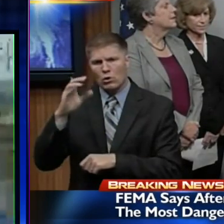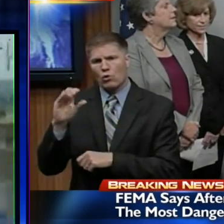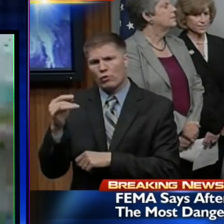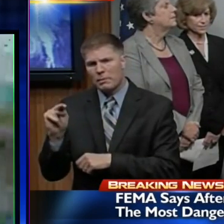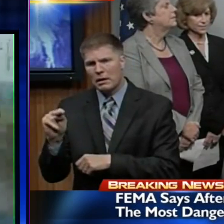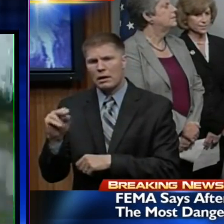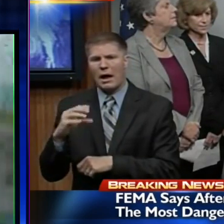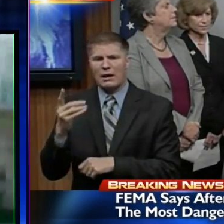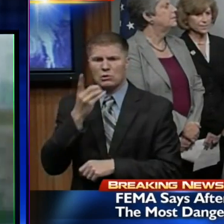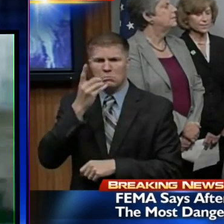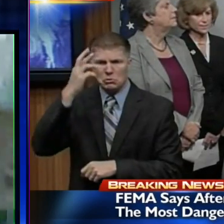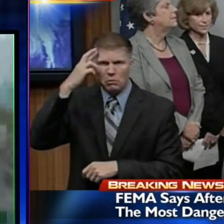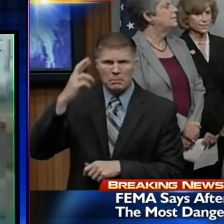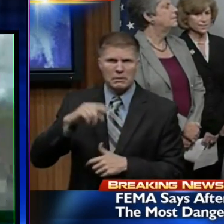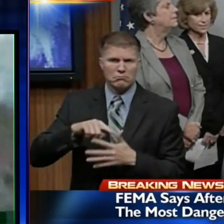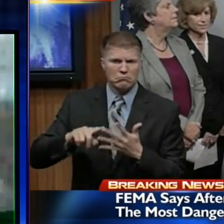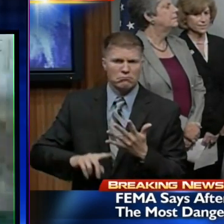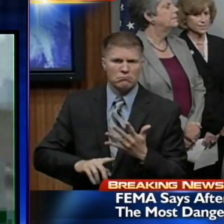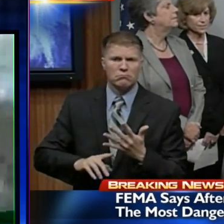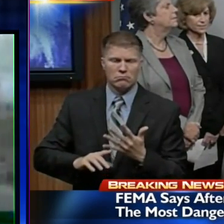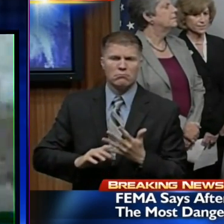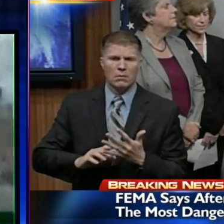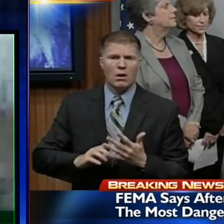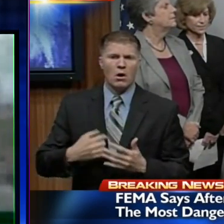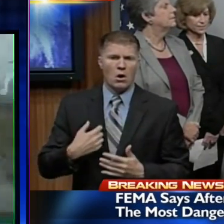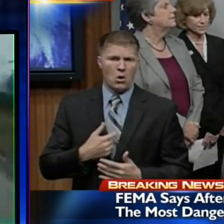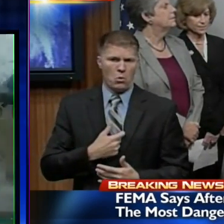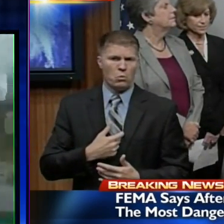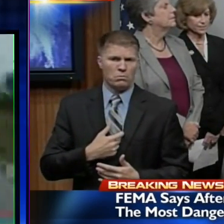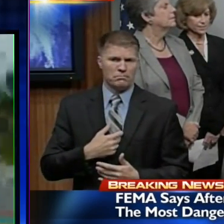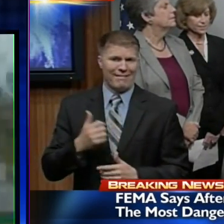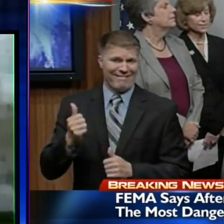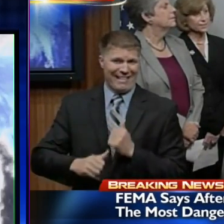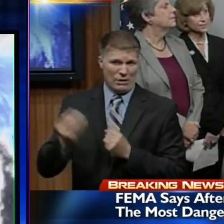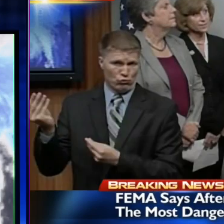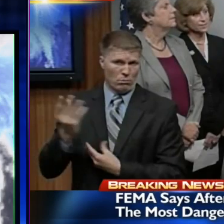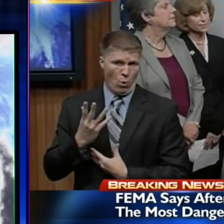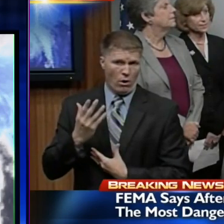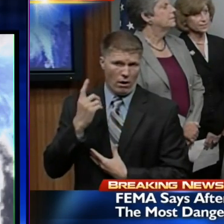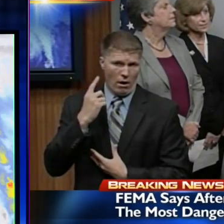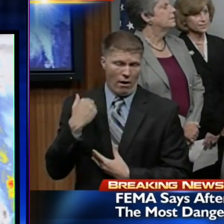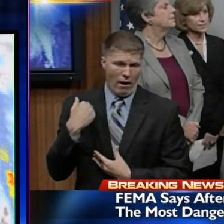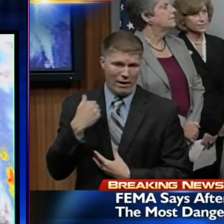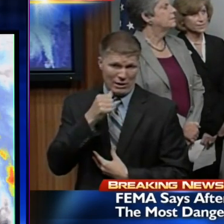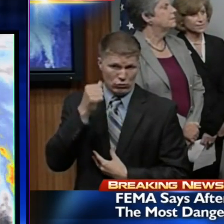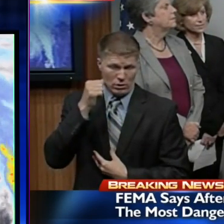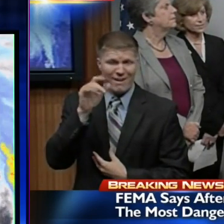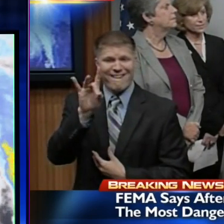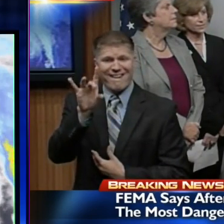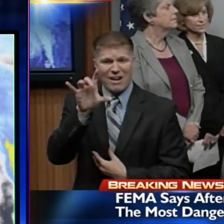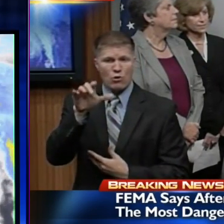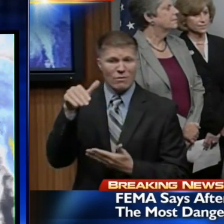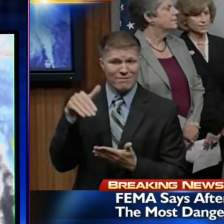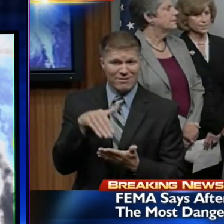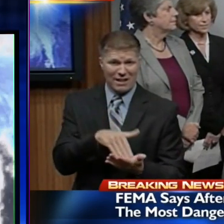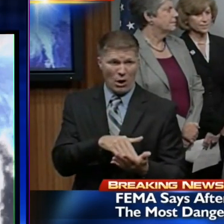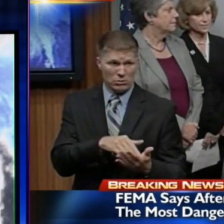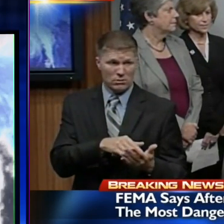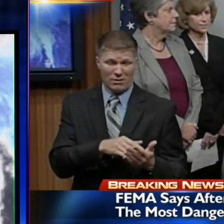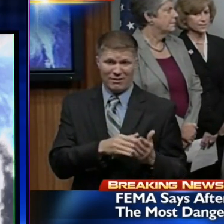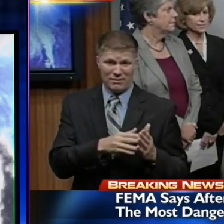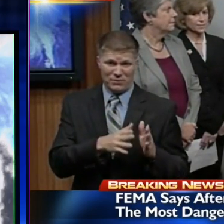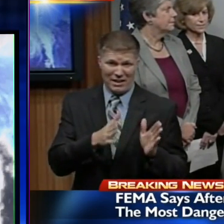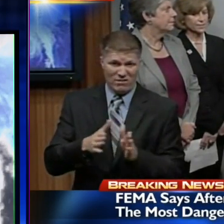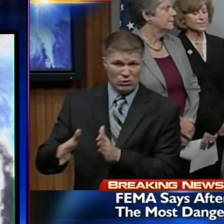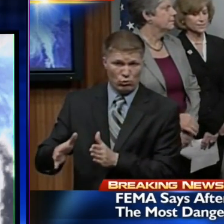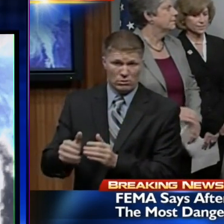the Dominican Republic, and we have been reported, the last report I had, which was yesterday, 800,000 individuals with